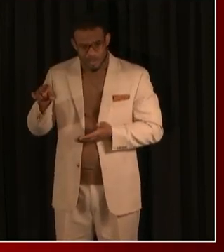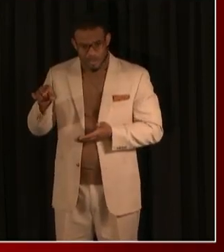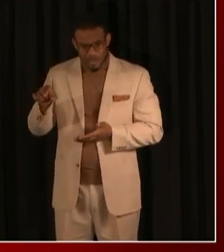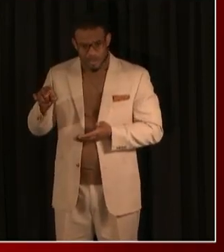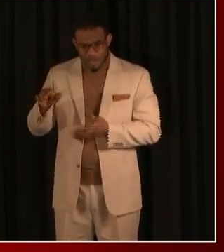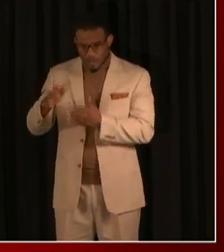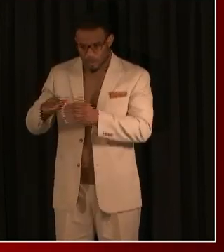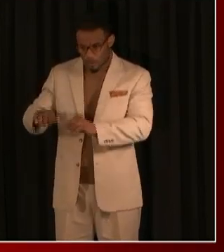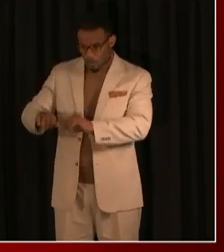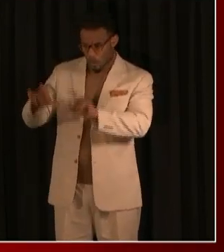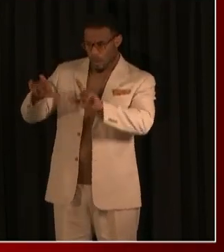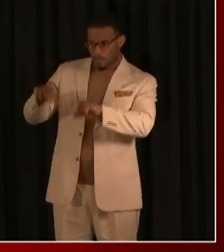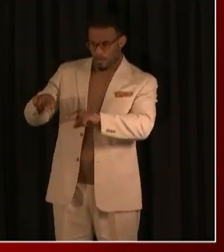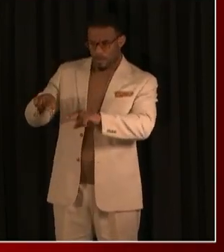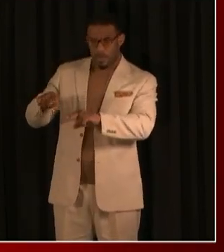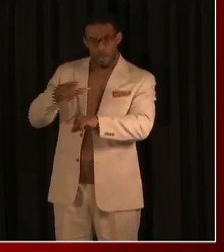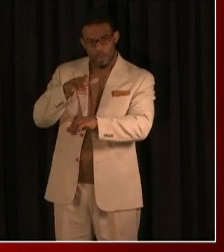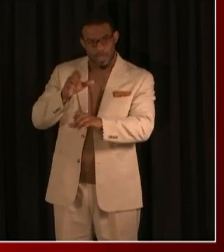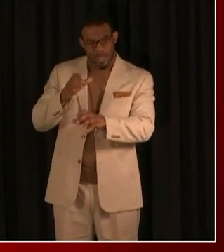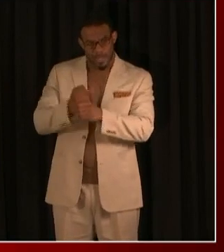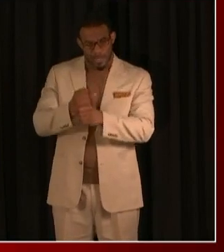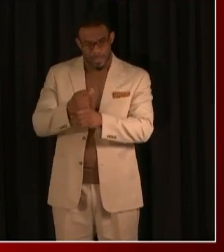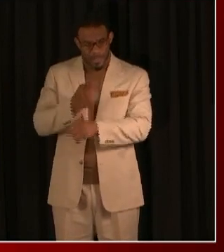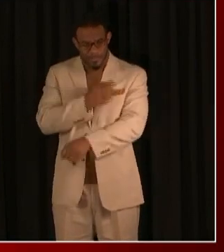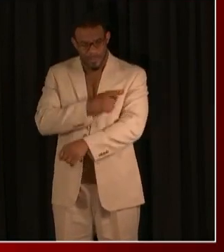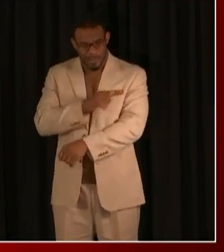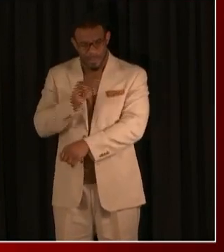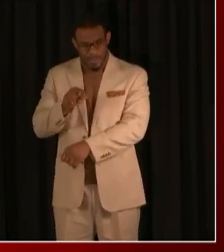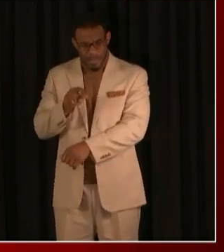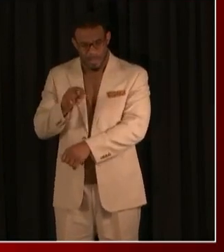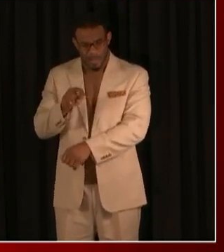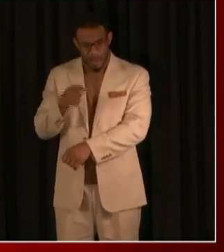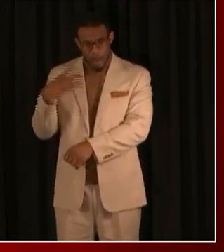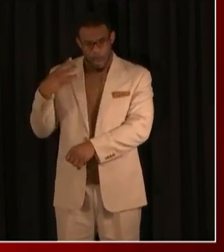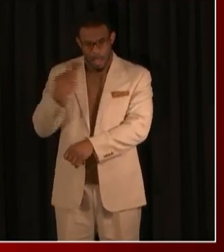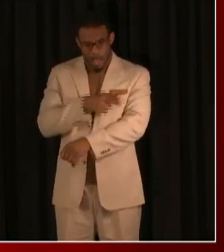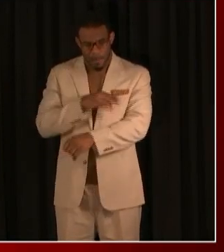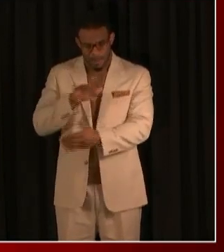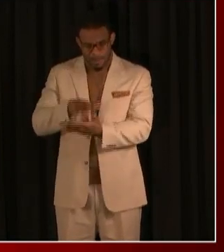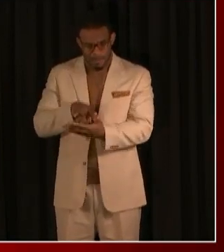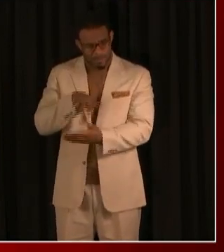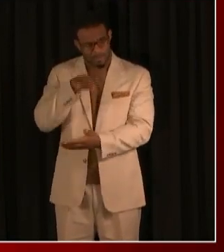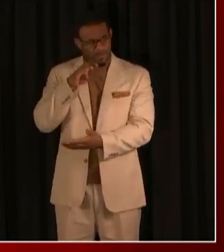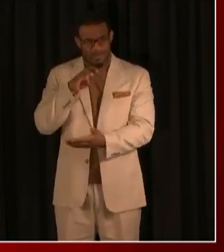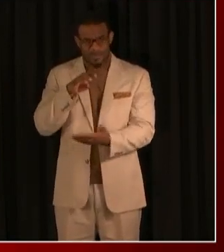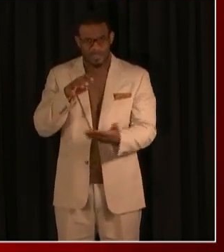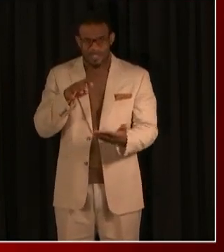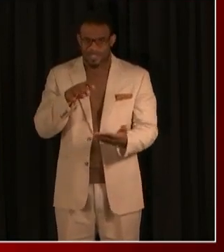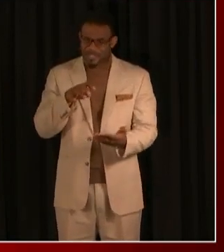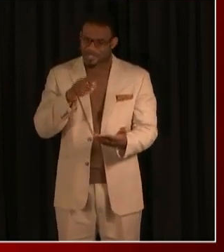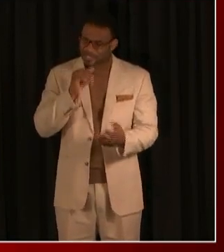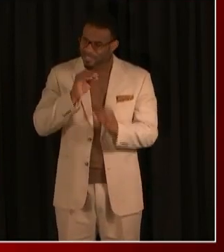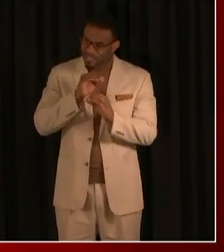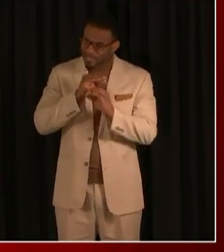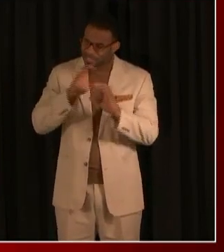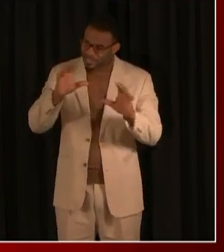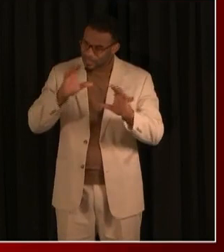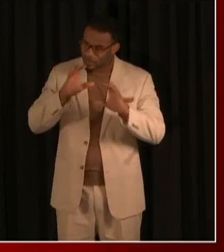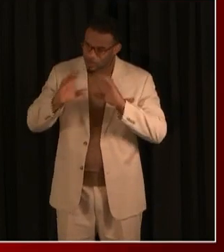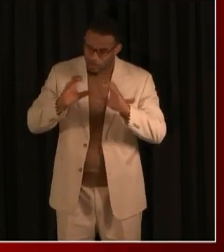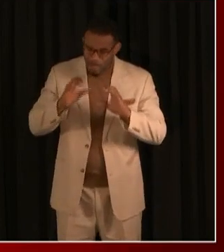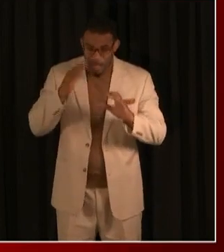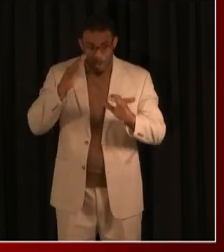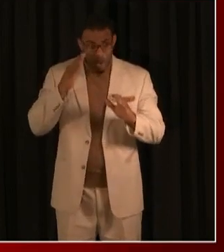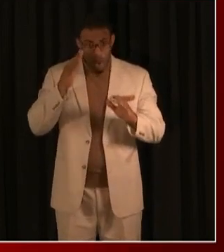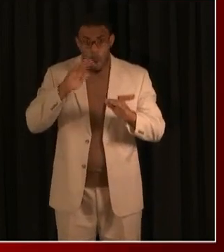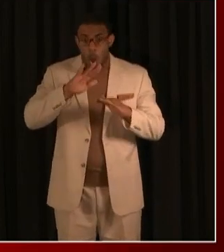there was a prompt that you could get the vaccine at Washington Hospital Center. So I agree that all of